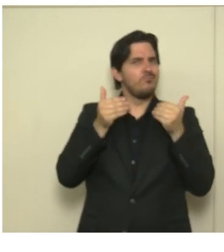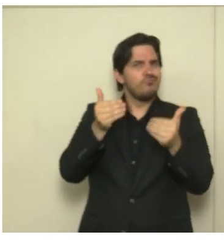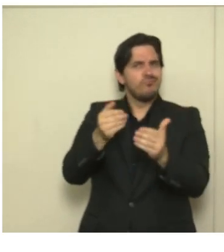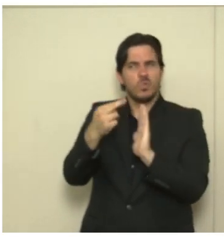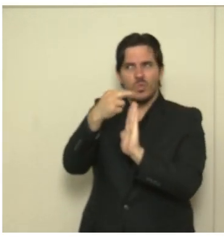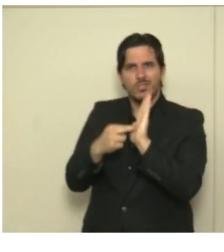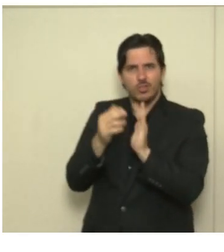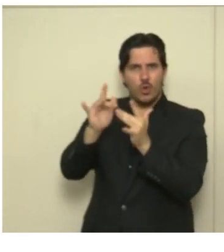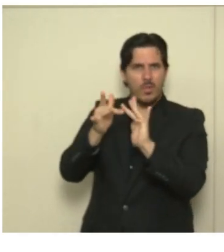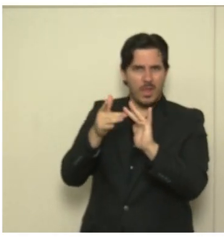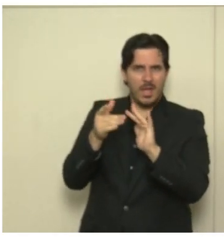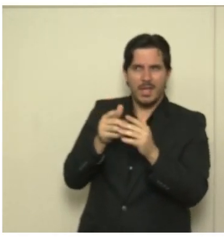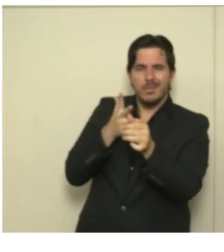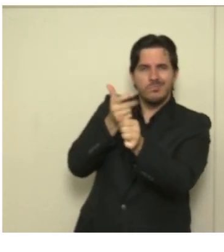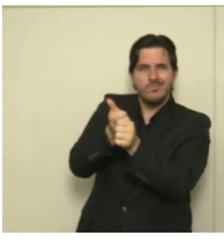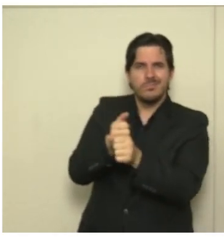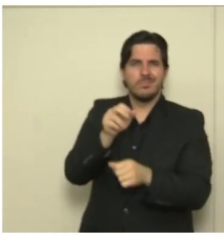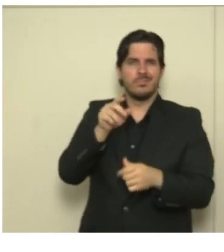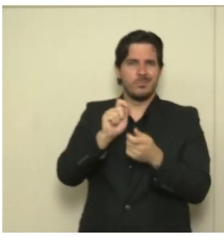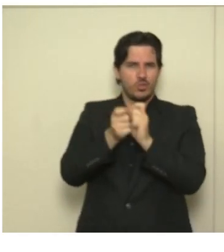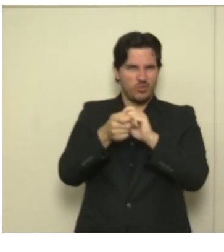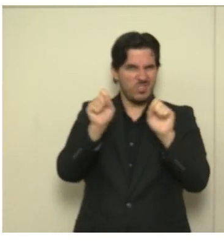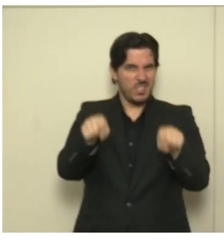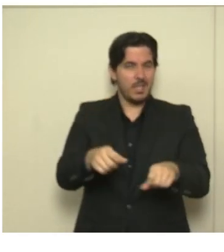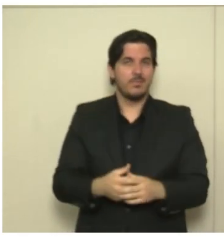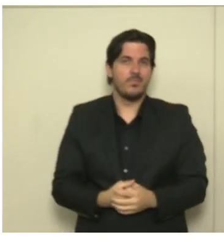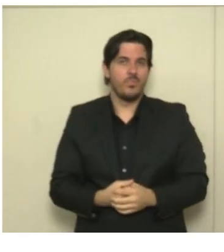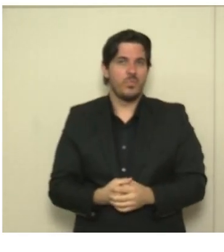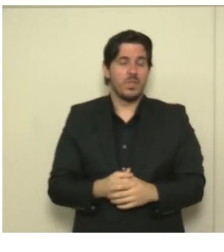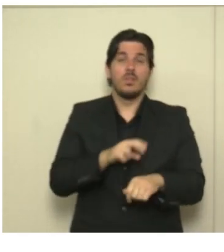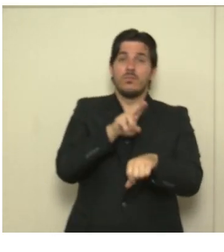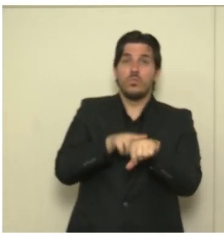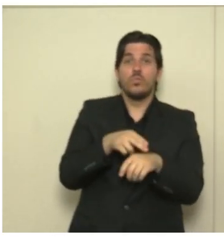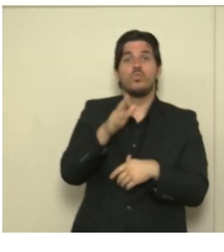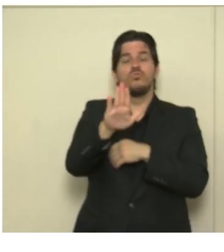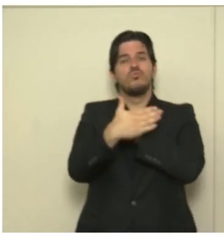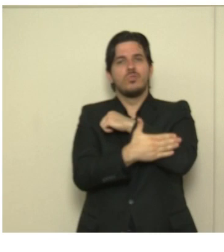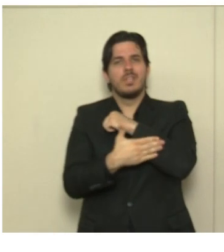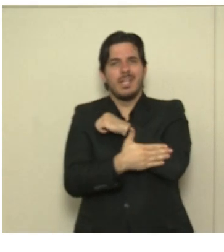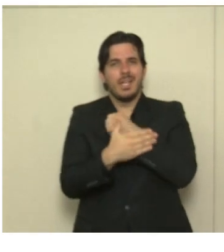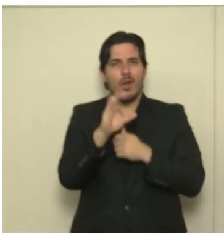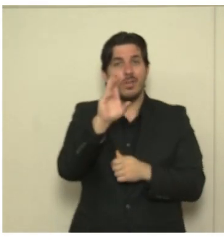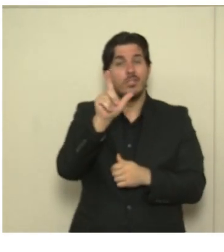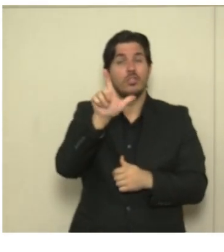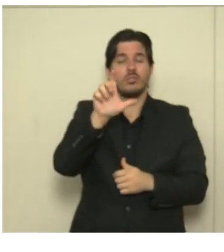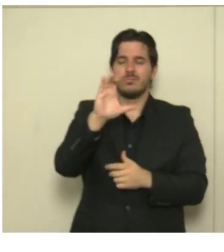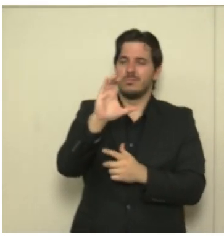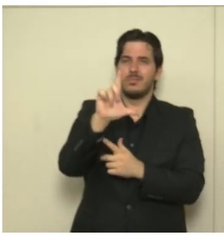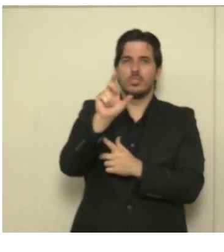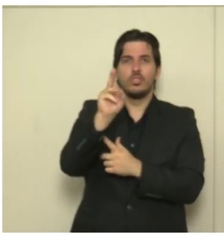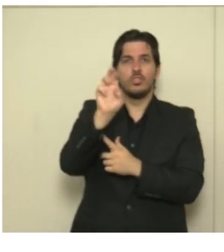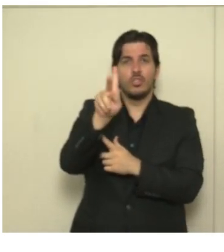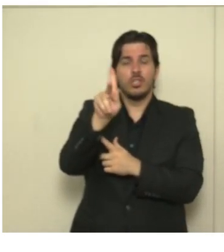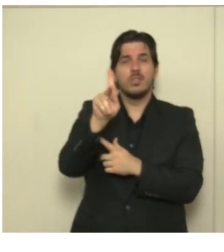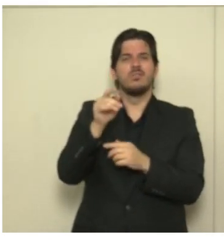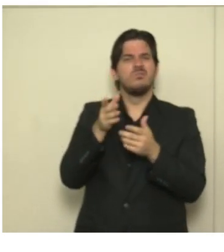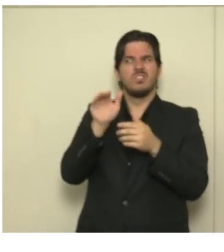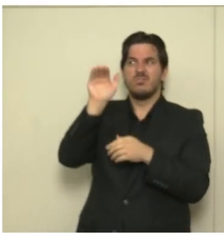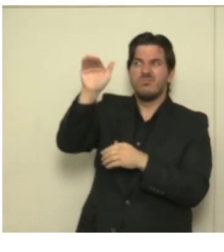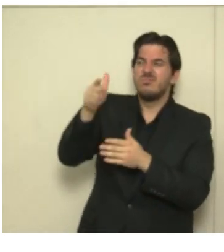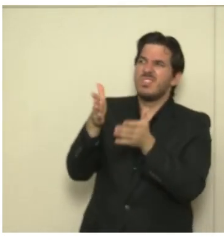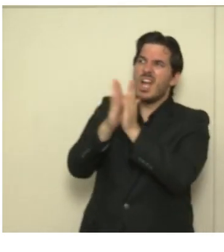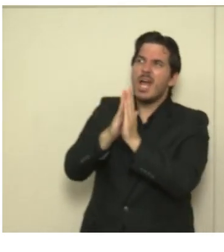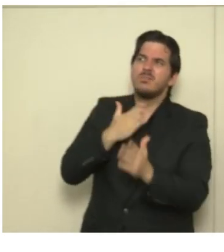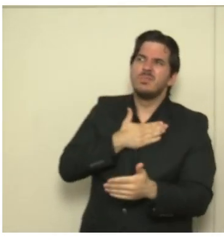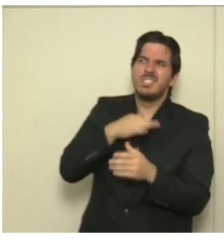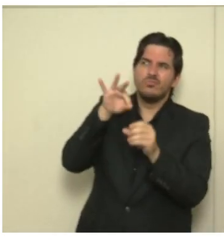registration online. Or, of course, call your county clerk and ask for a voter registration form to be mailed to you. You can find